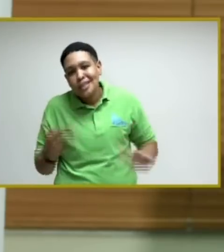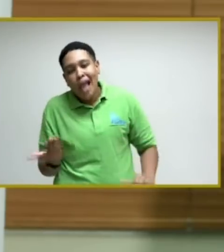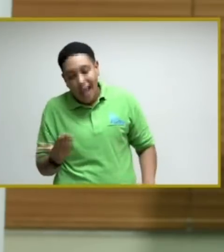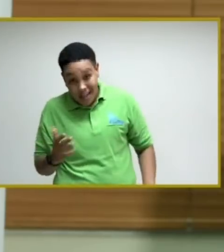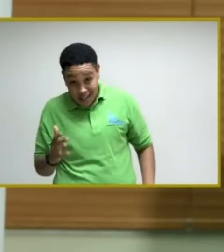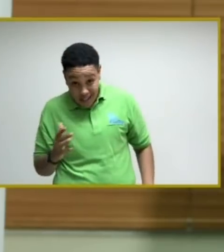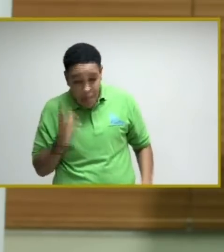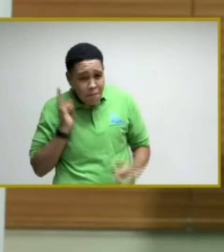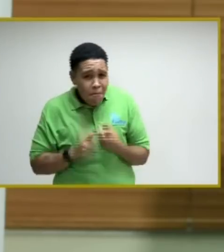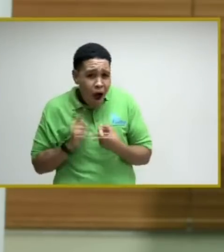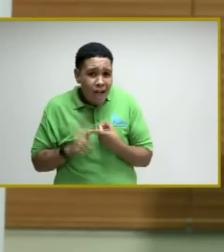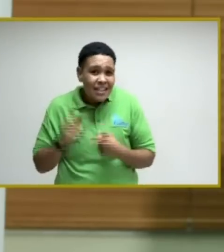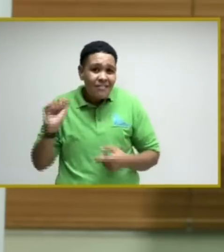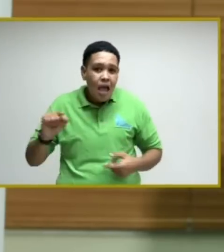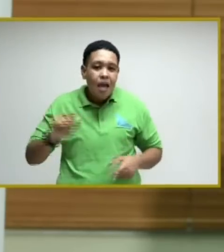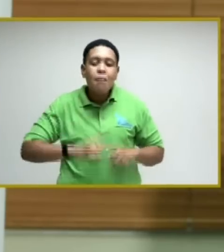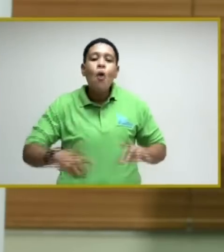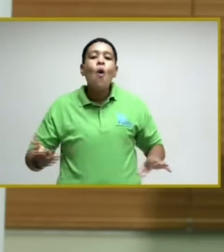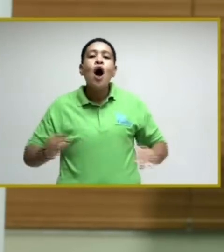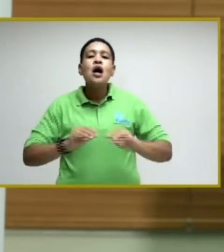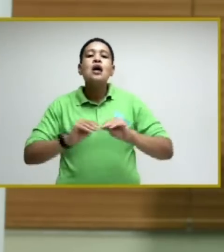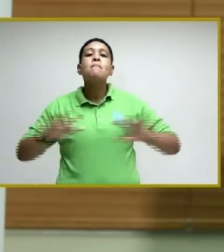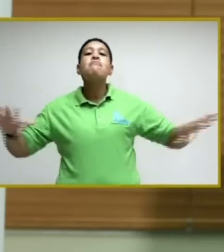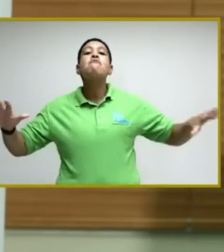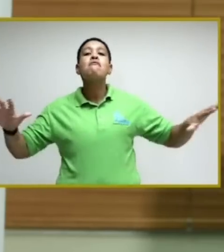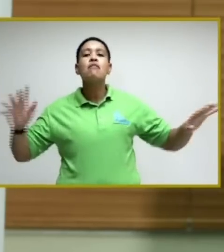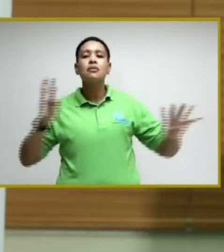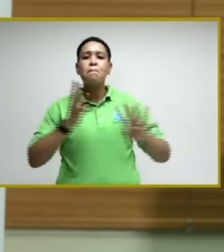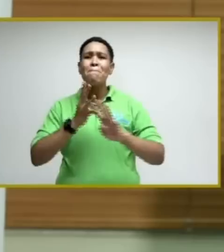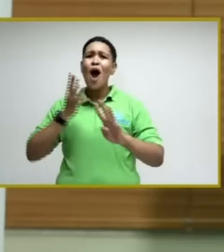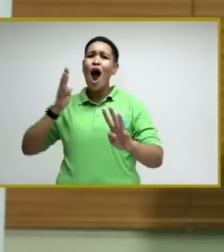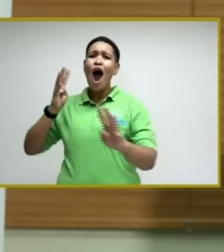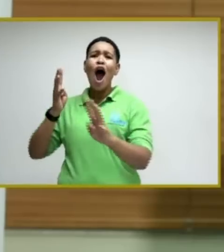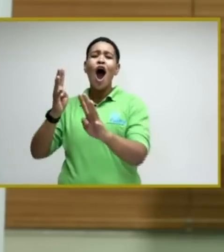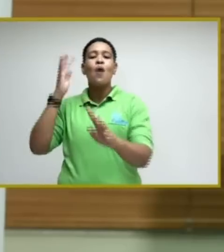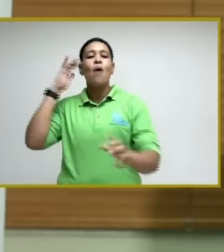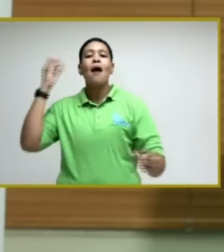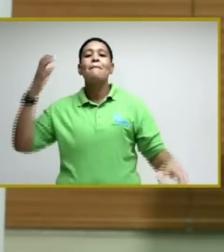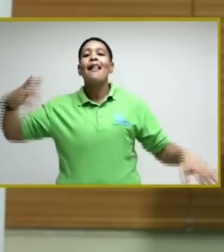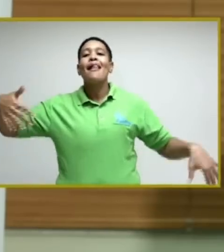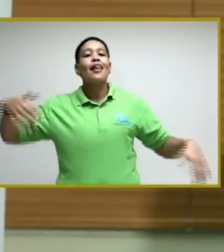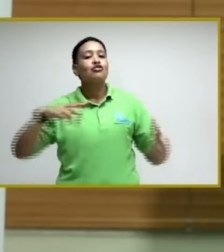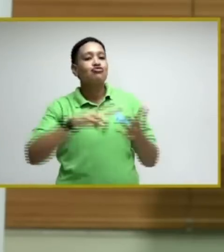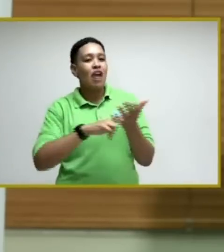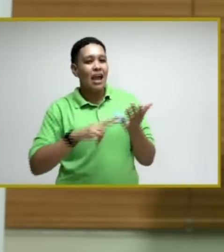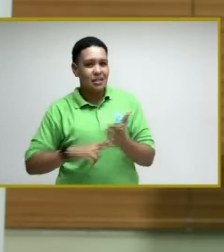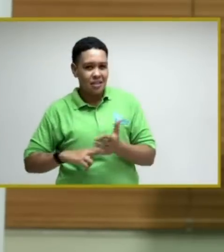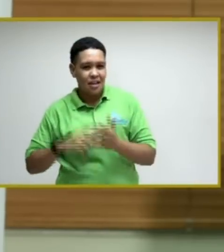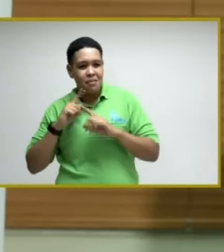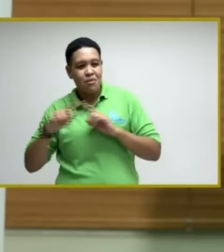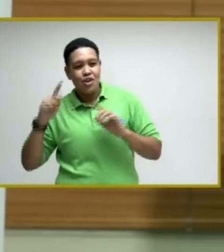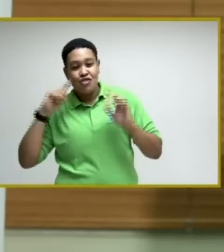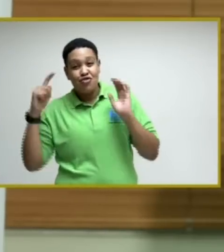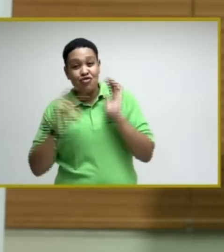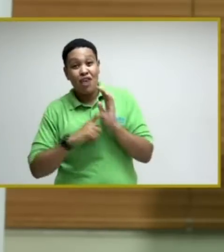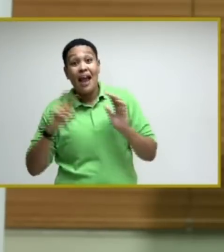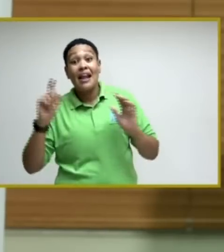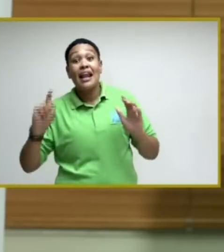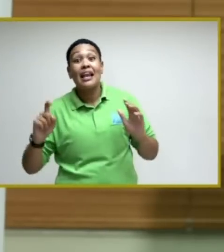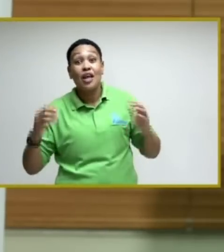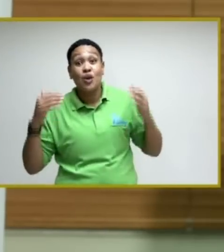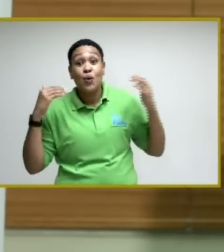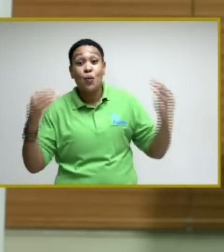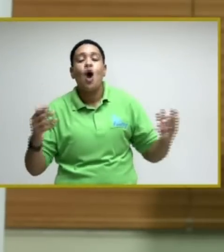it created bottlenecks because you did not plan for it, because many did not register. But having recognized that and the need to move